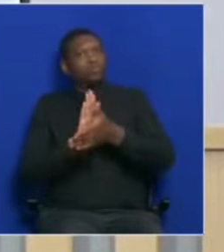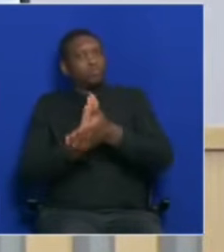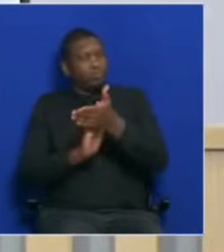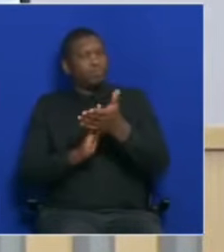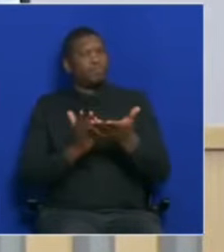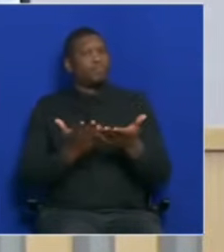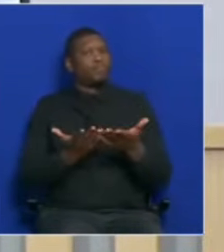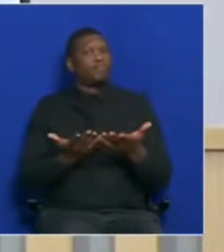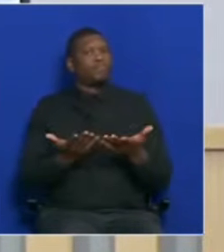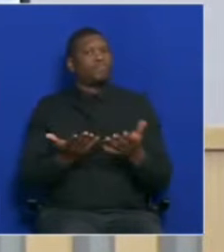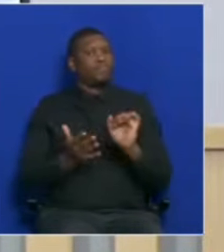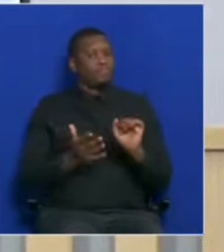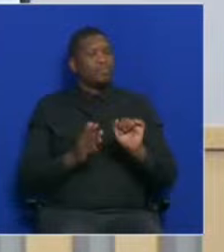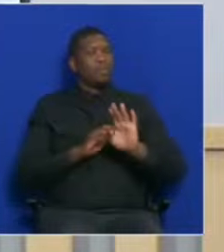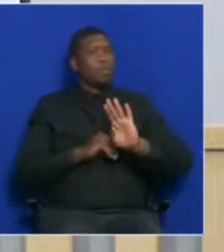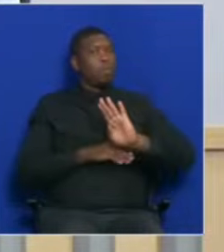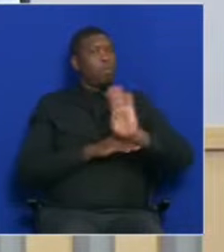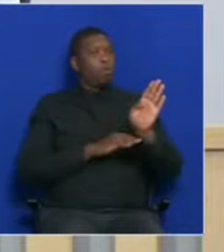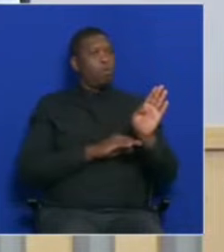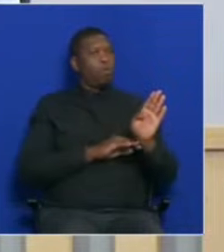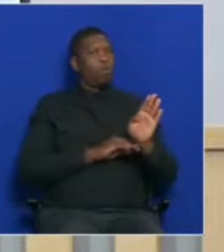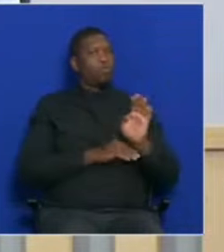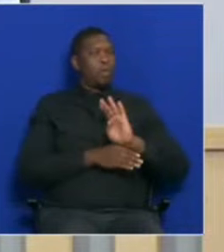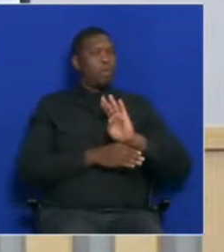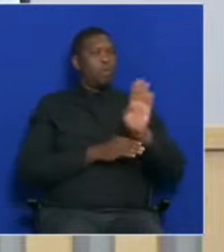Blue Lights investigation.